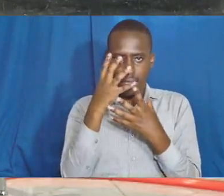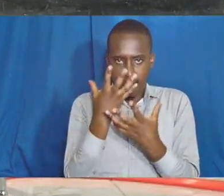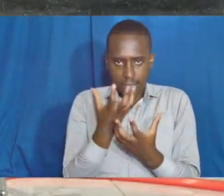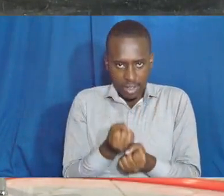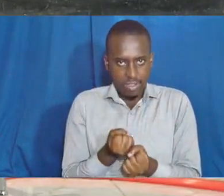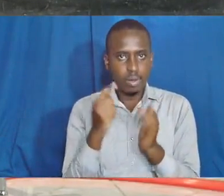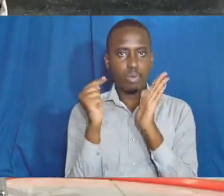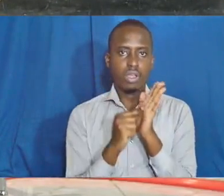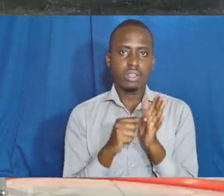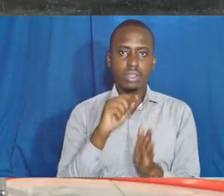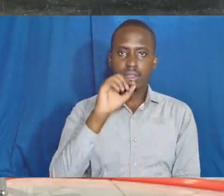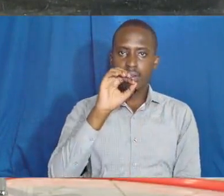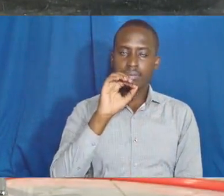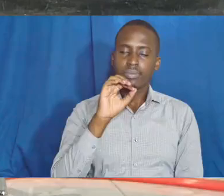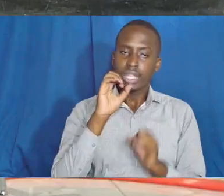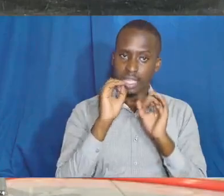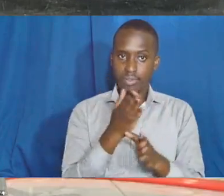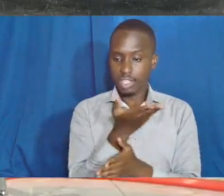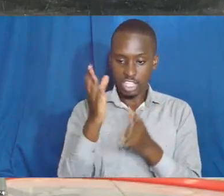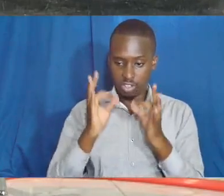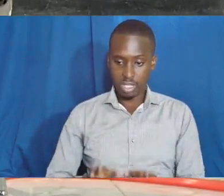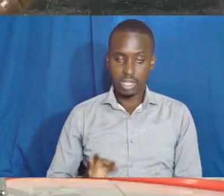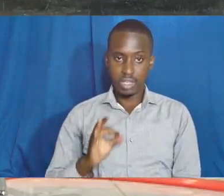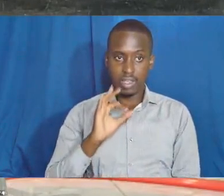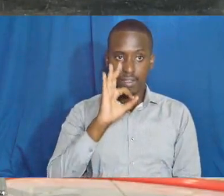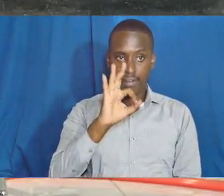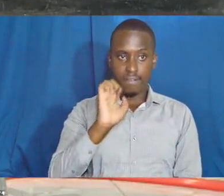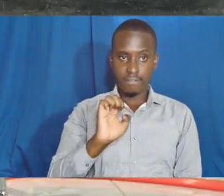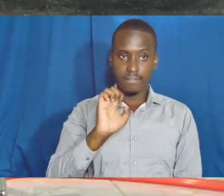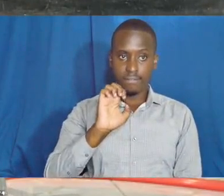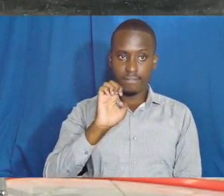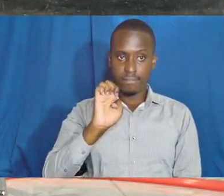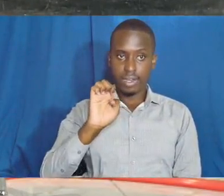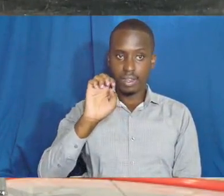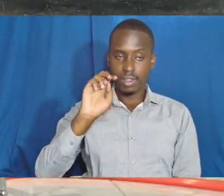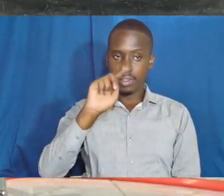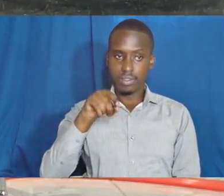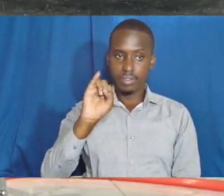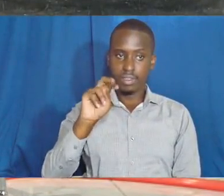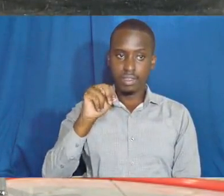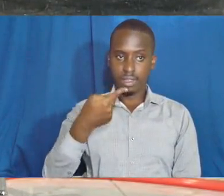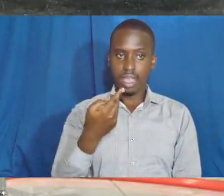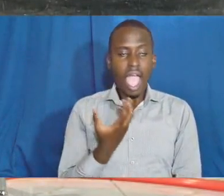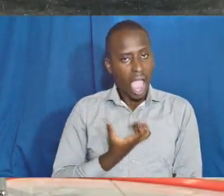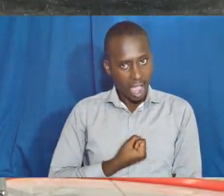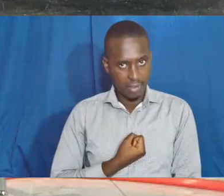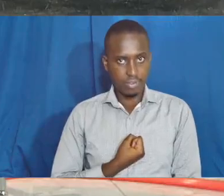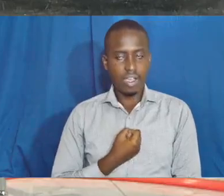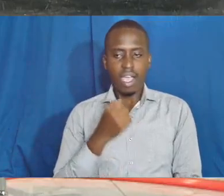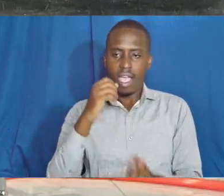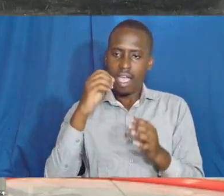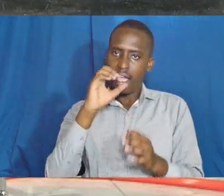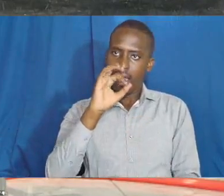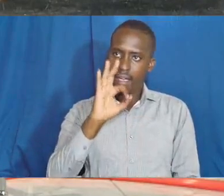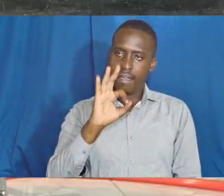the freezing liquid substances also have freezing